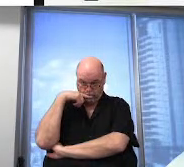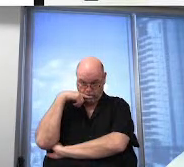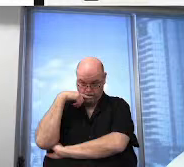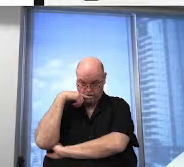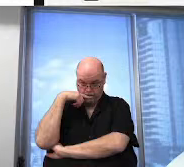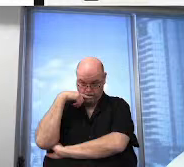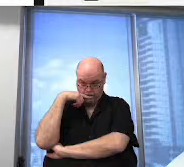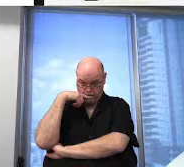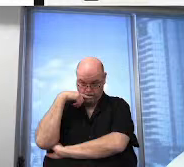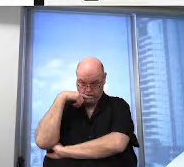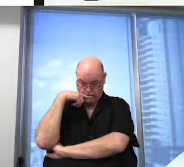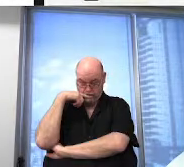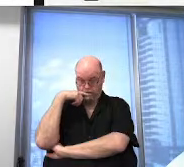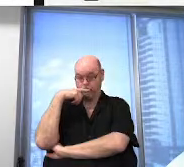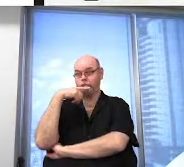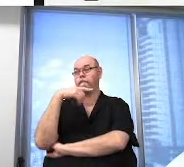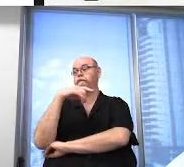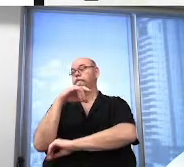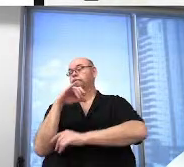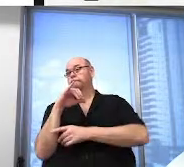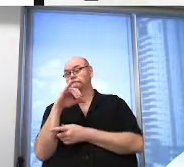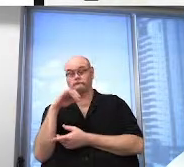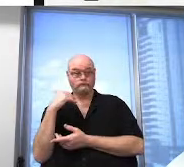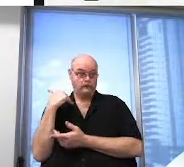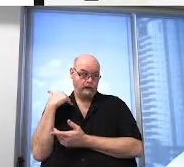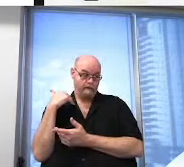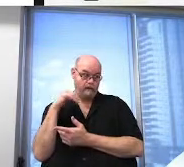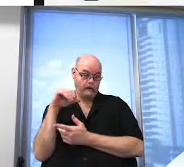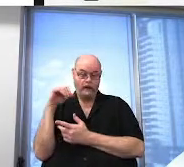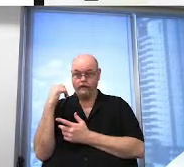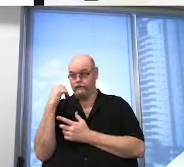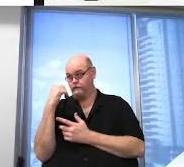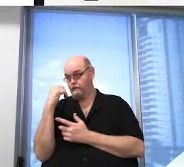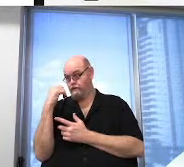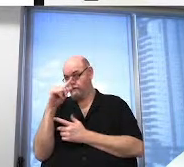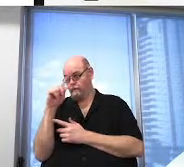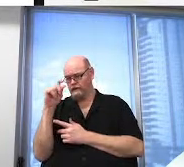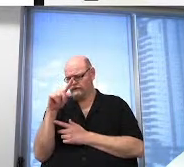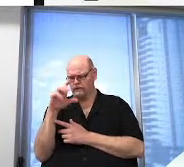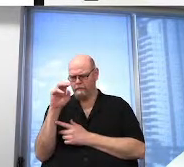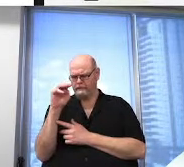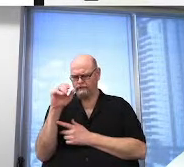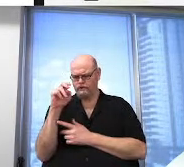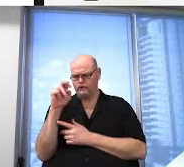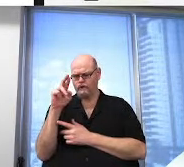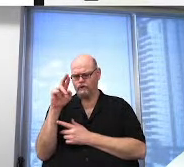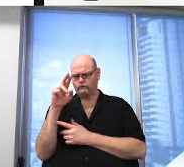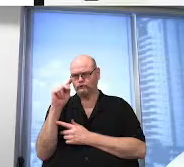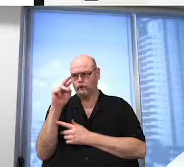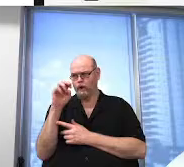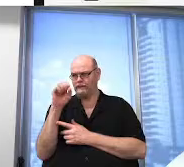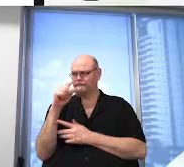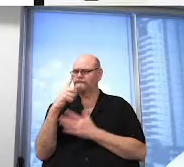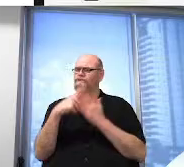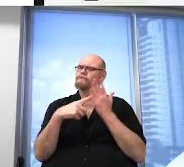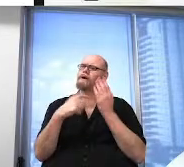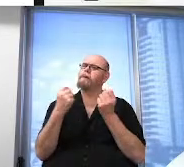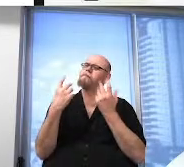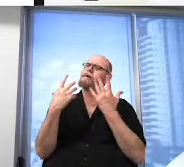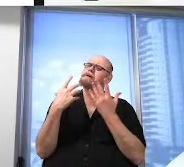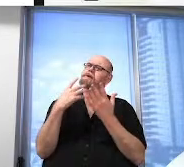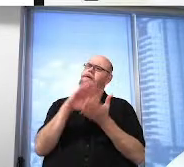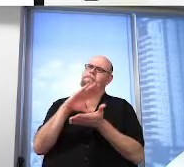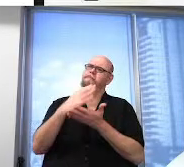Roger, can I ask a question while you go to the next question? Of course, yes. This is Commissioner Torres. What's the amount that you're asking